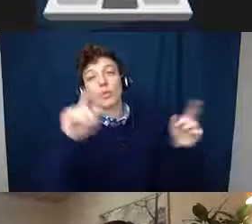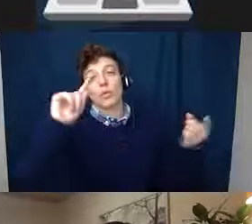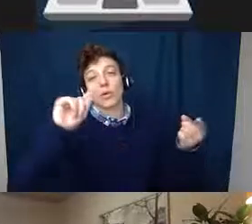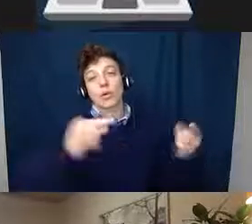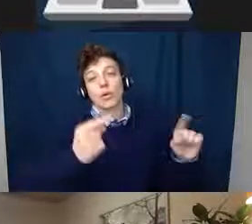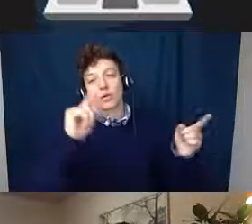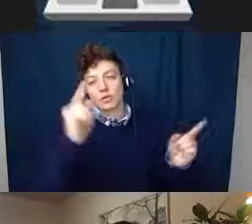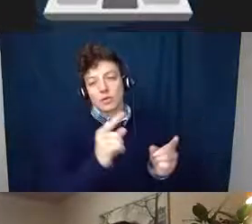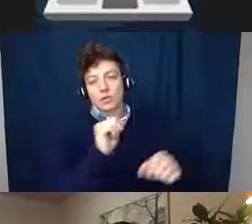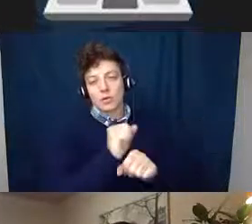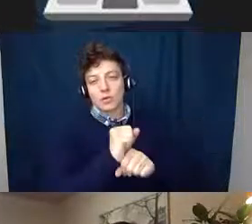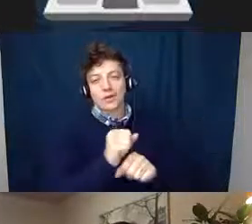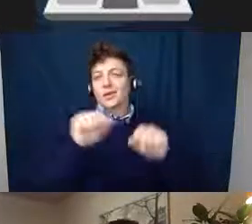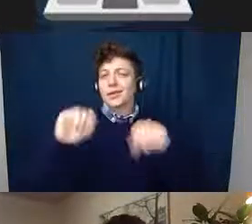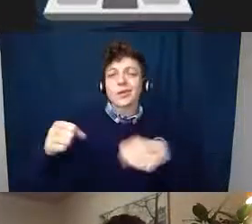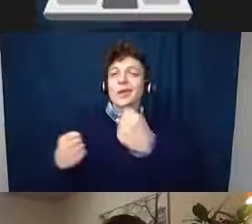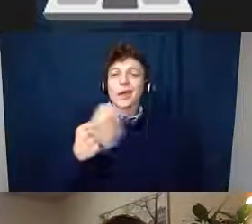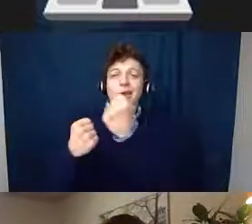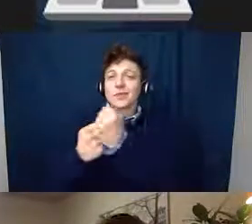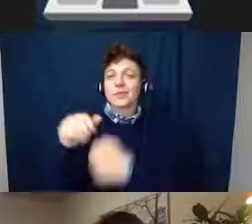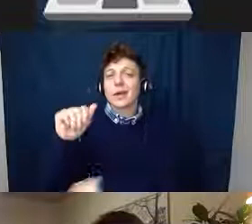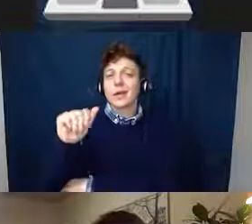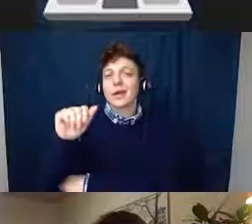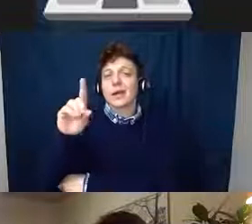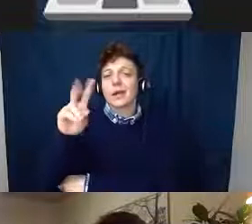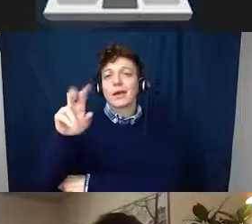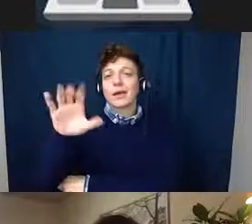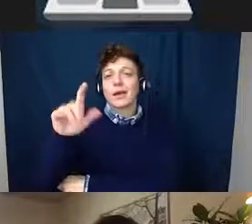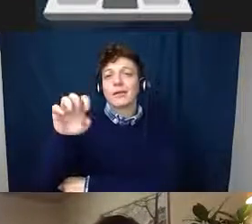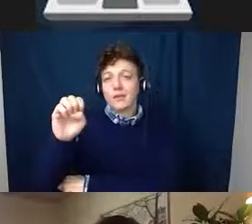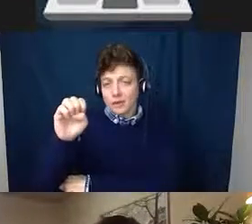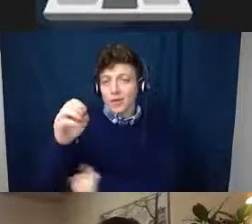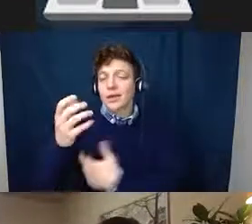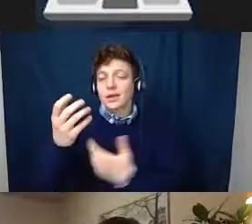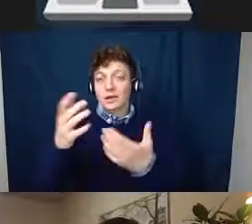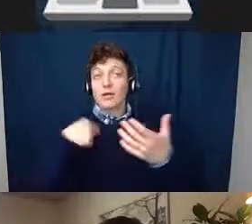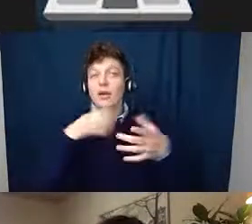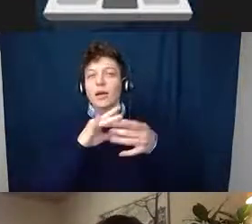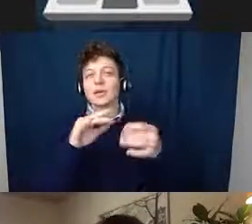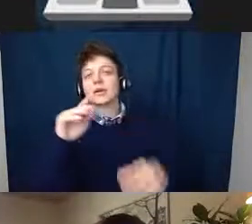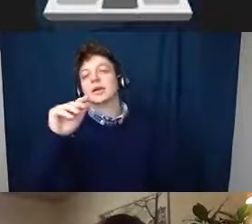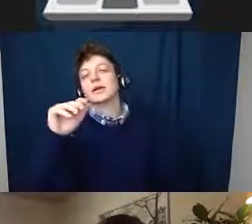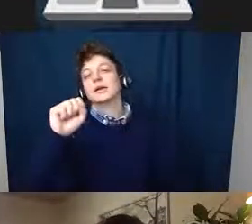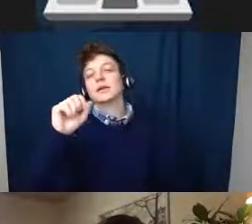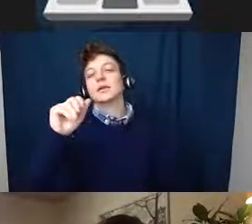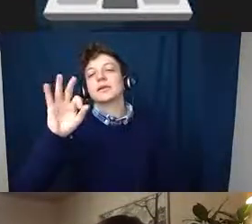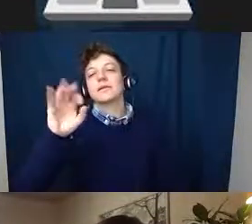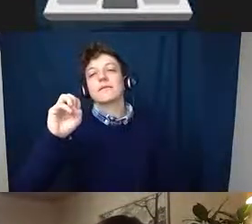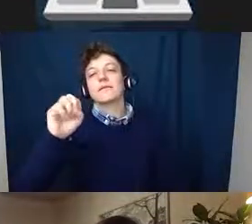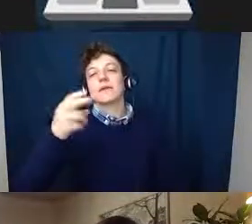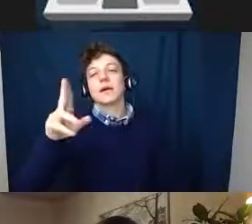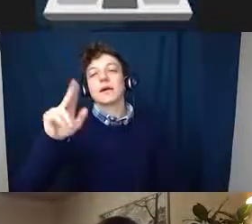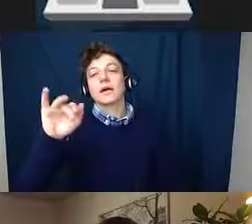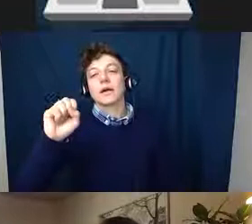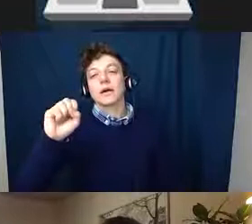You can also advocate. So if you're not familiar with Safe House, as I mentioned, it's the overdose prevention site. Lots of advocacy is needed to